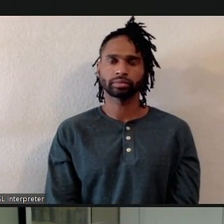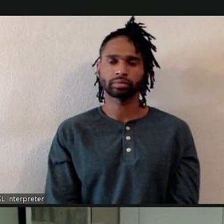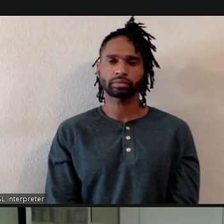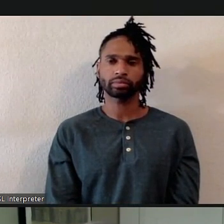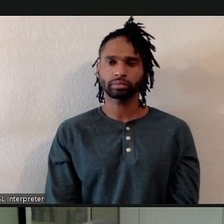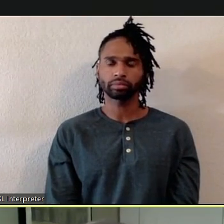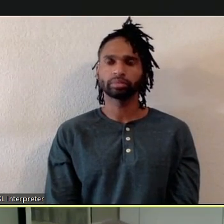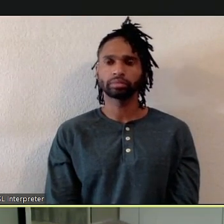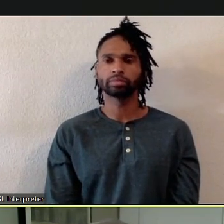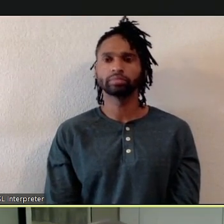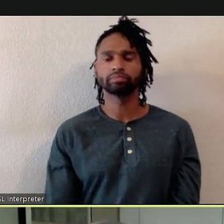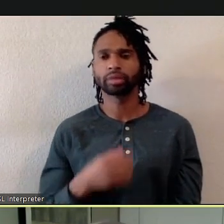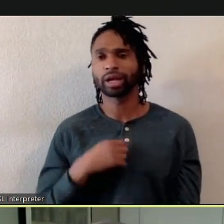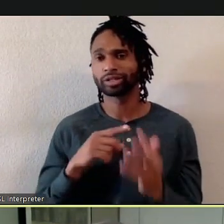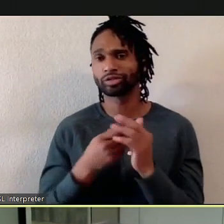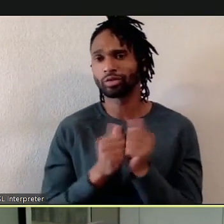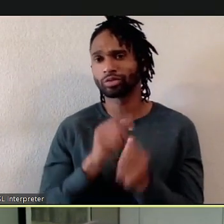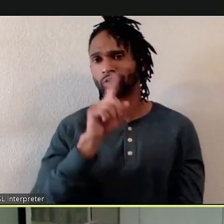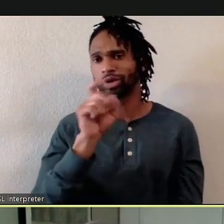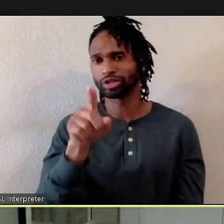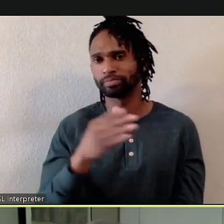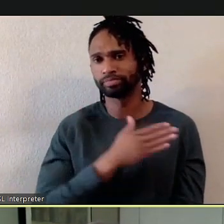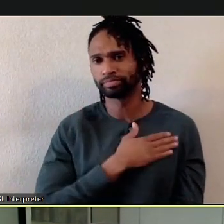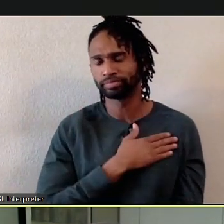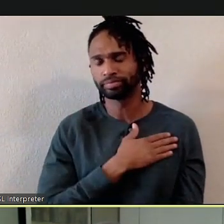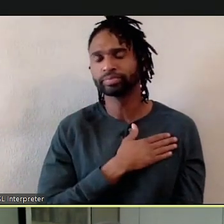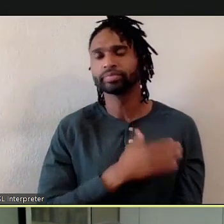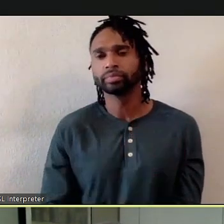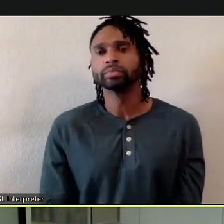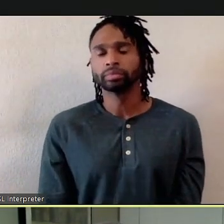I can start with that question. So